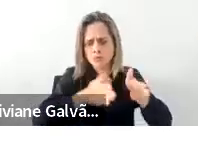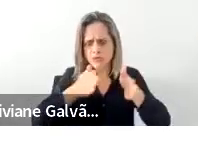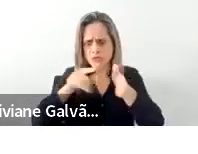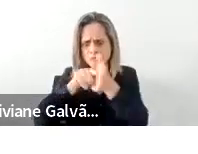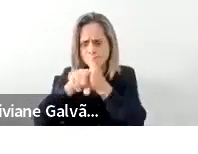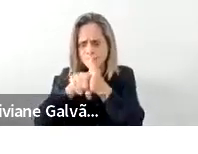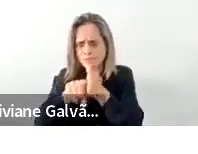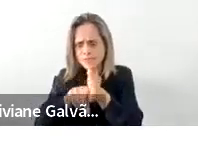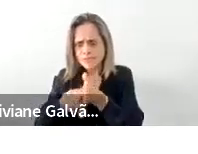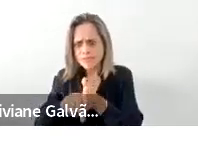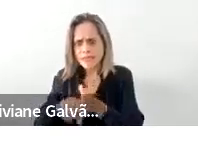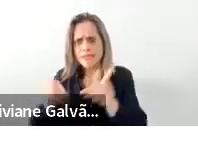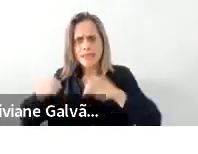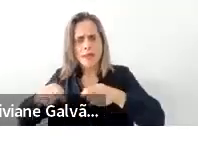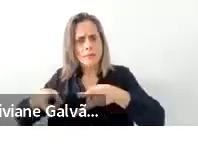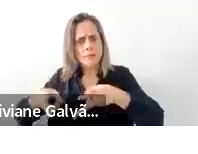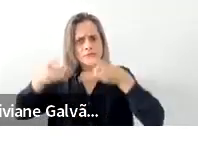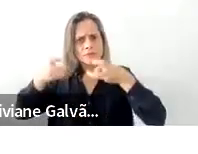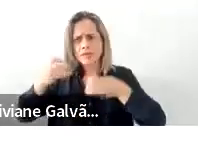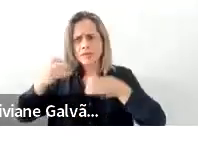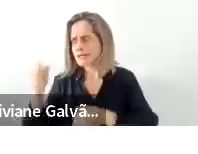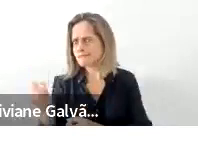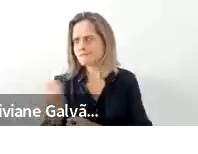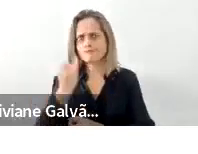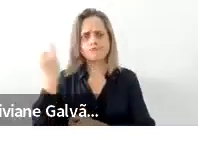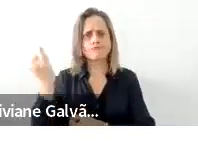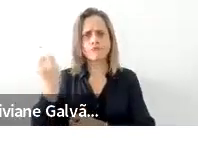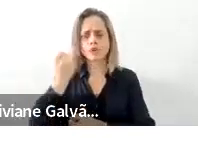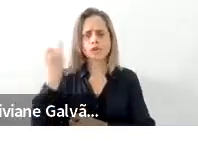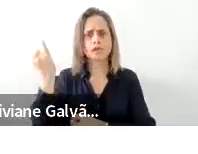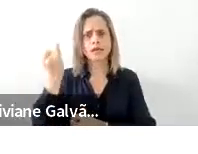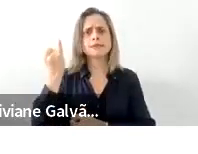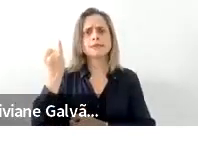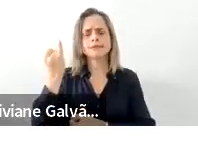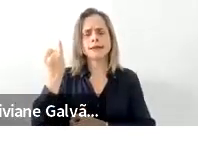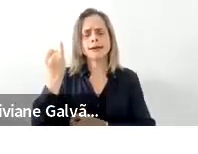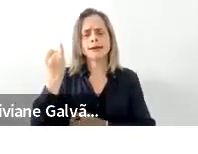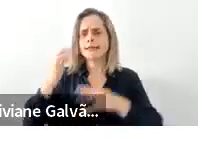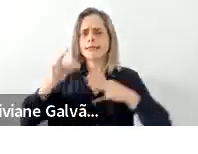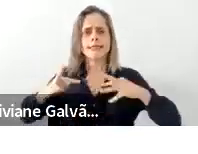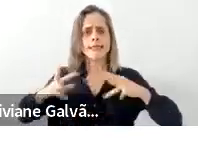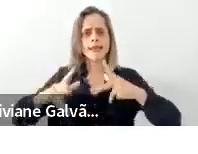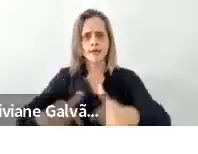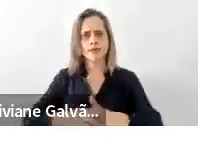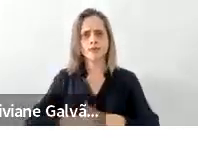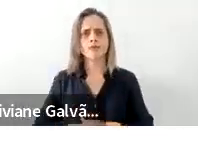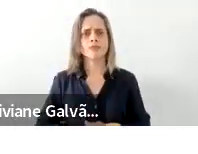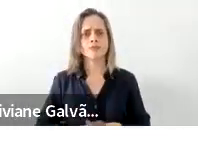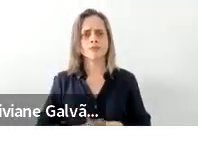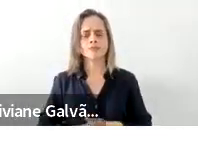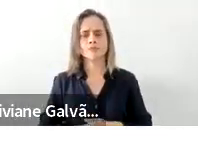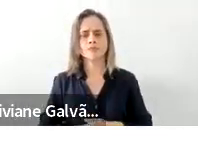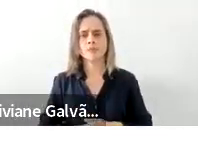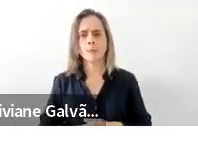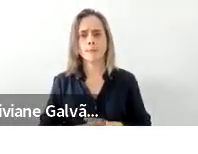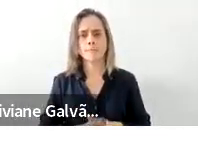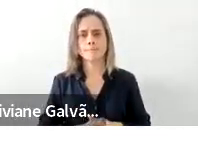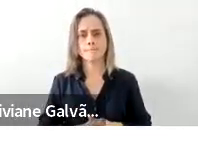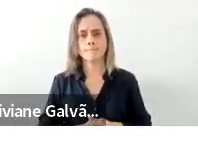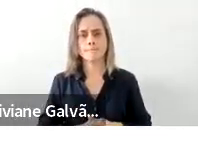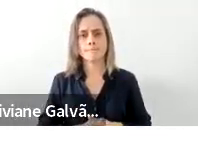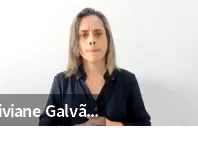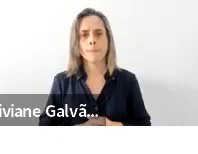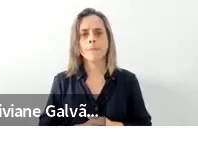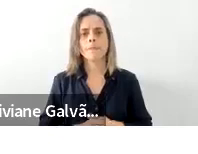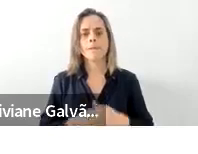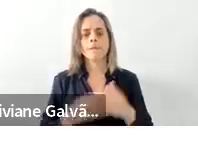Secondly, how best can we understand the problem of ethnocentrism and ethnocentric